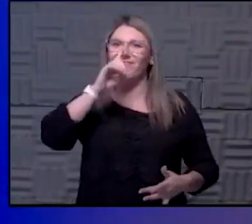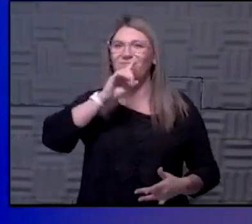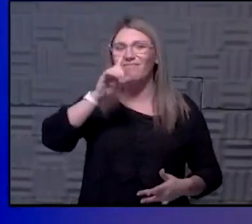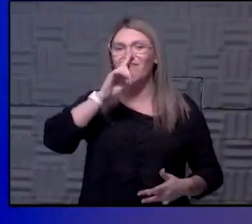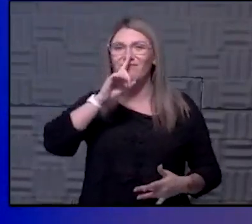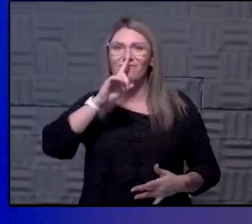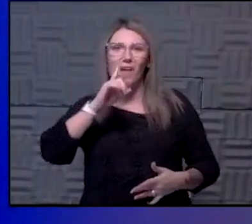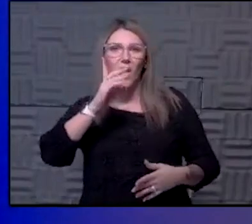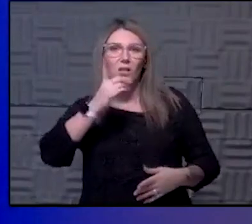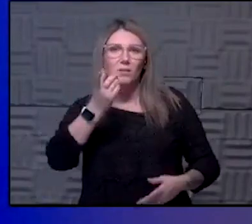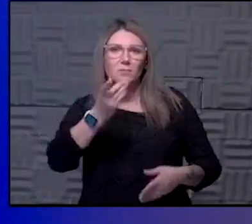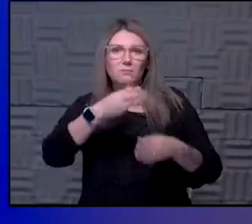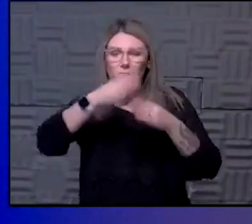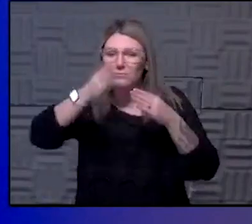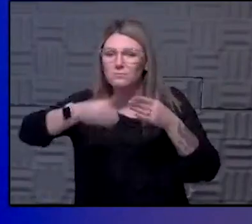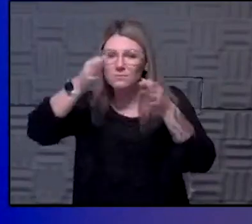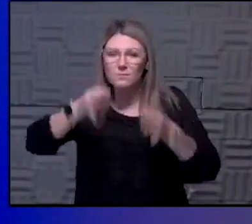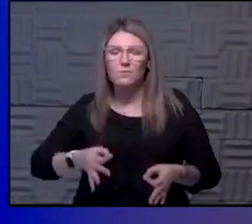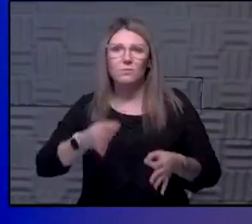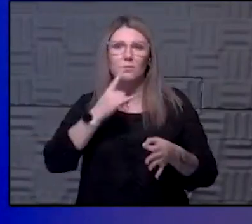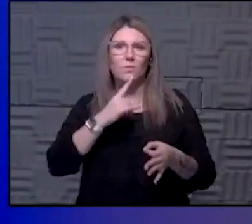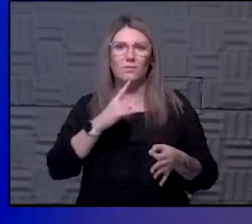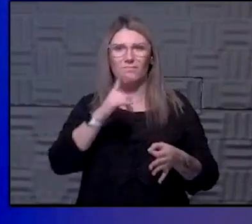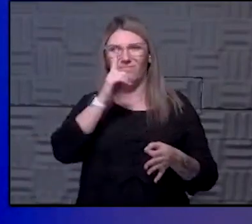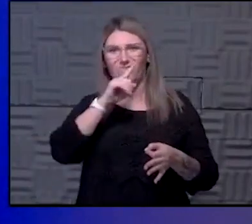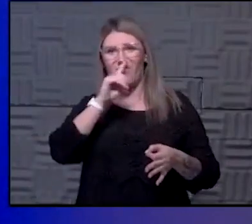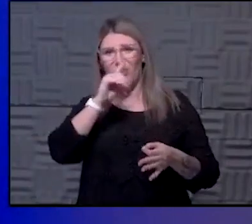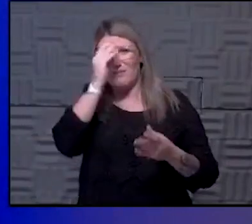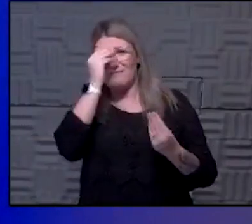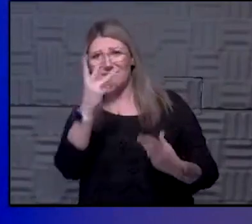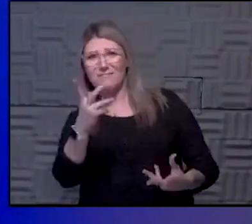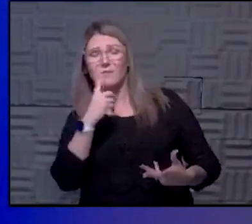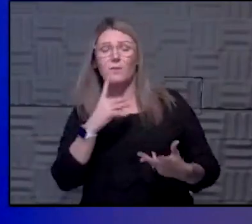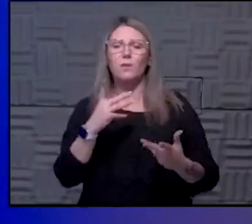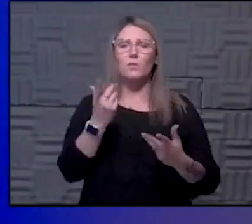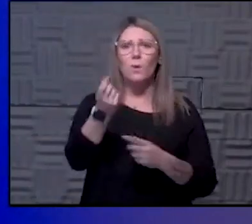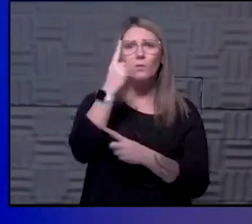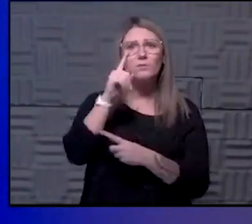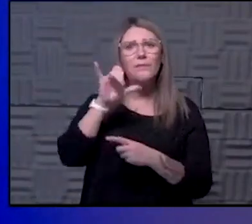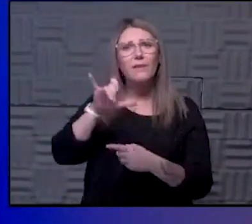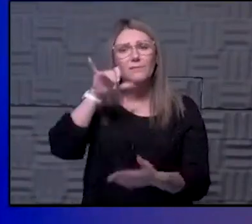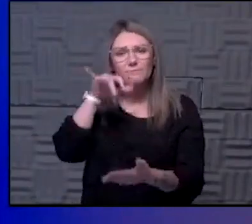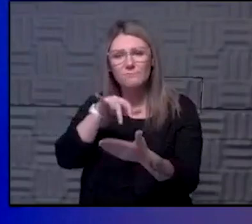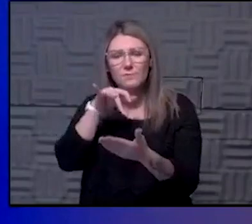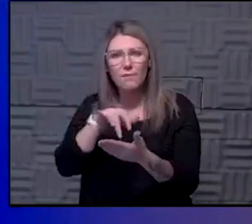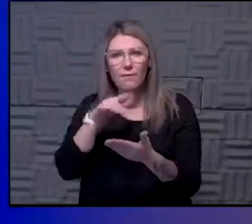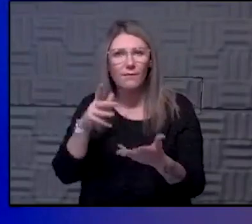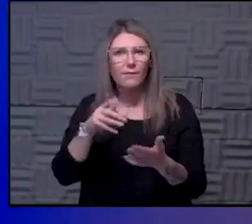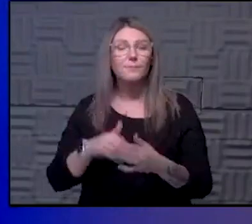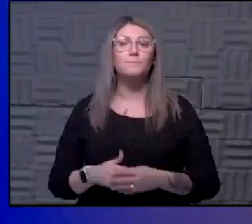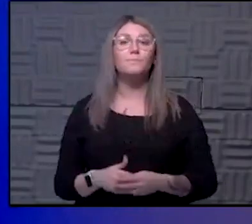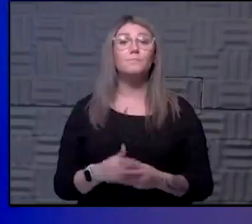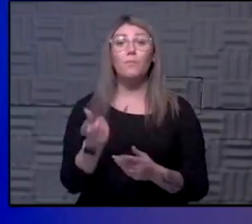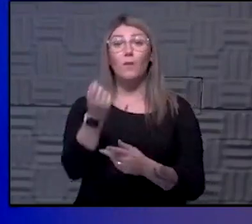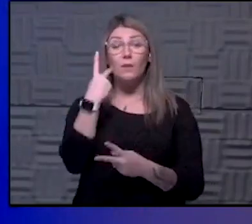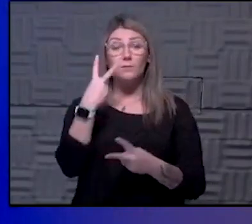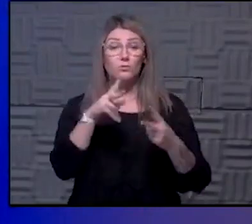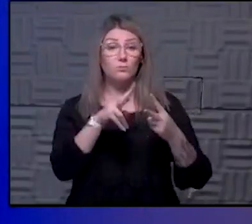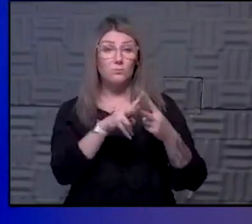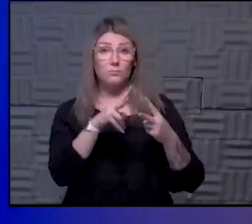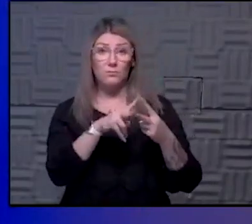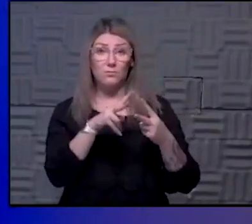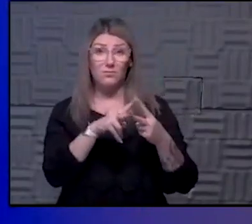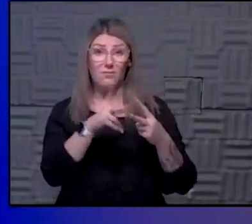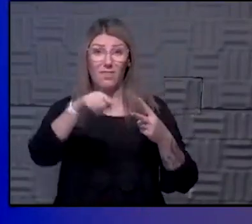data points in a study, but you have to understand, what is that study doing? So we have to understand that the Pfizer and Moderna